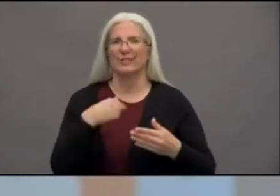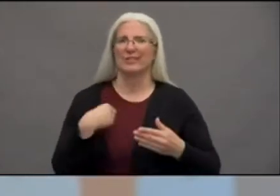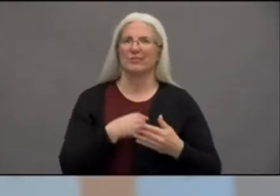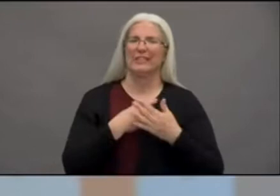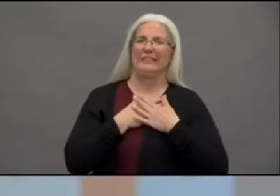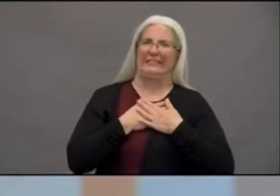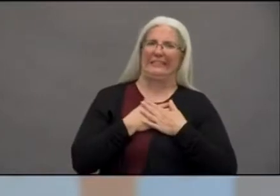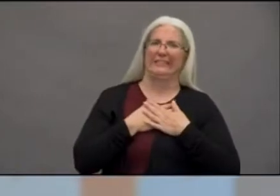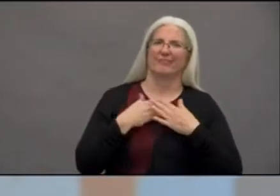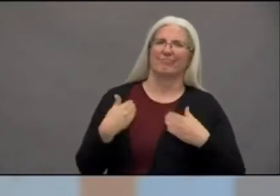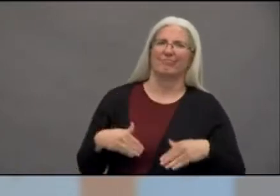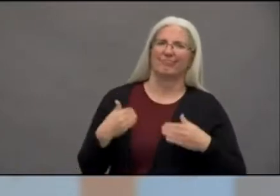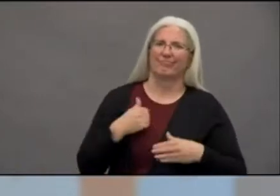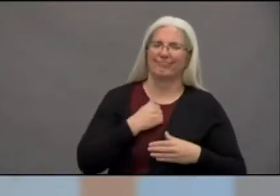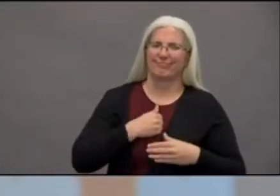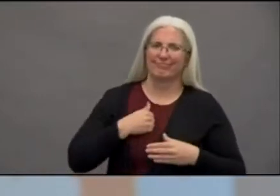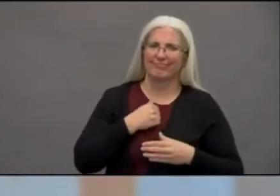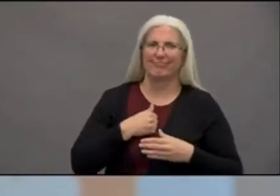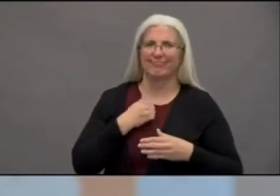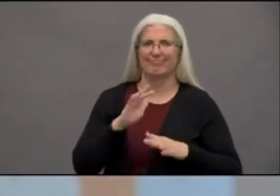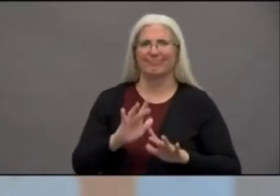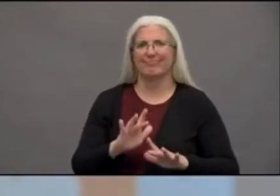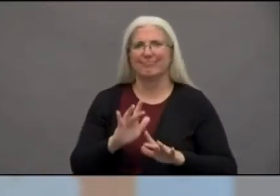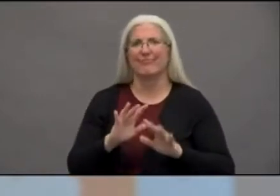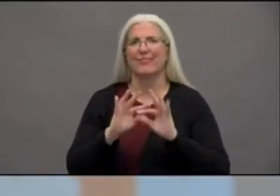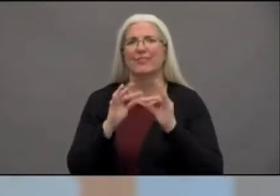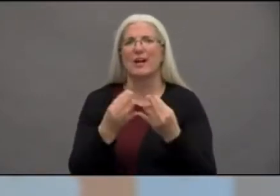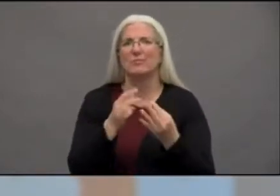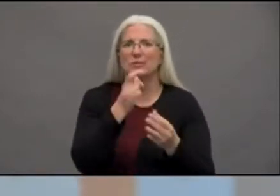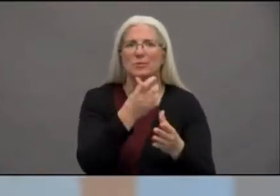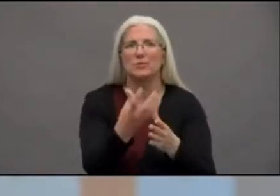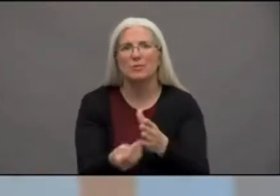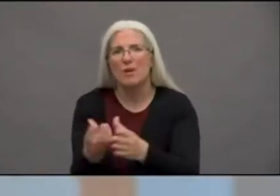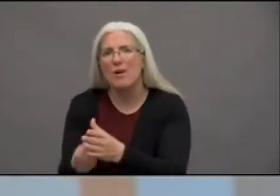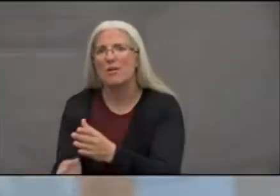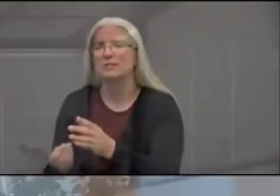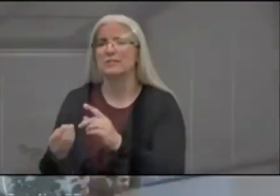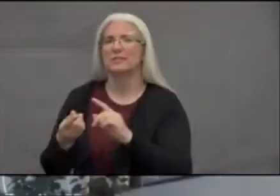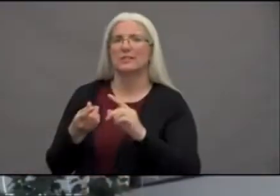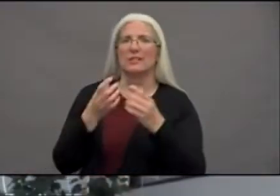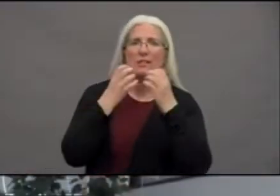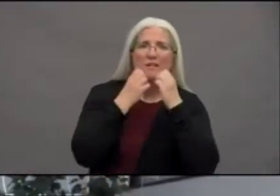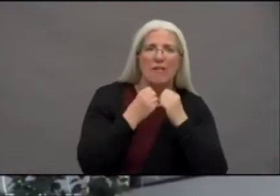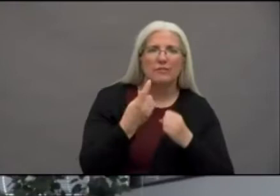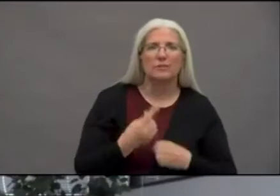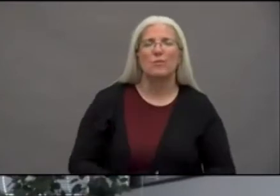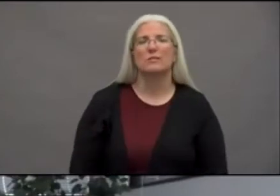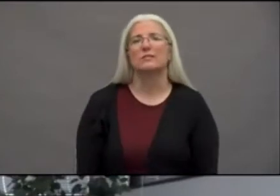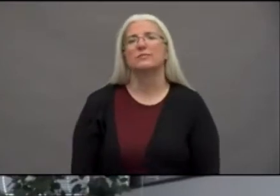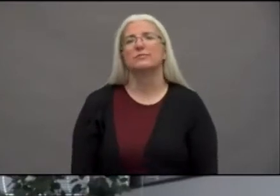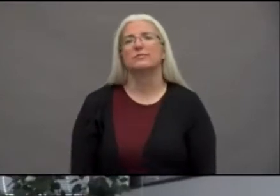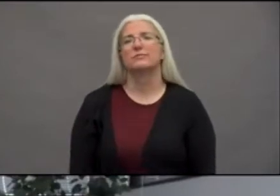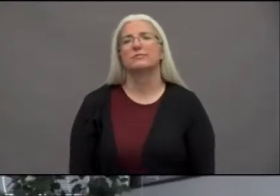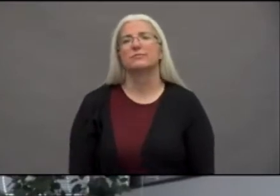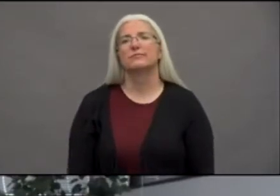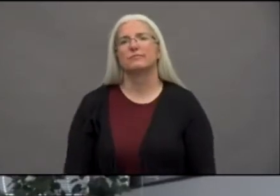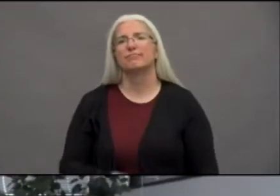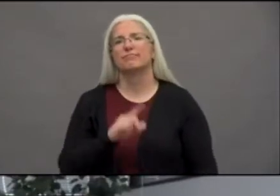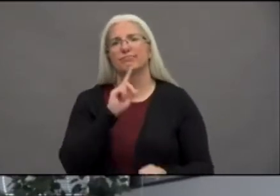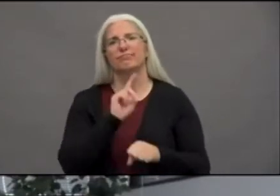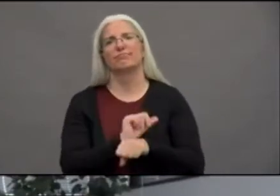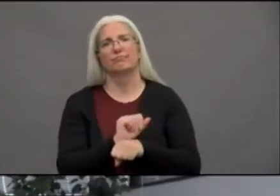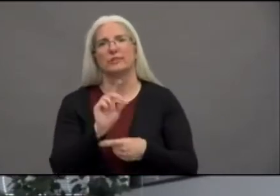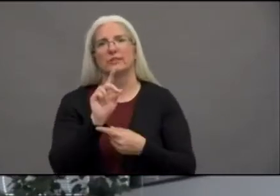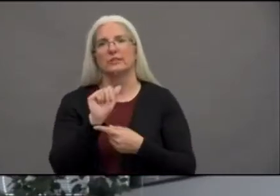well wishes are with the loved ones and family of those we have lost. Absolutely. And Betty, the data dashboard is a